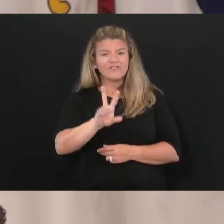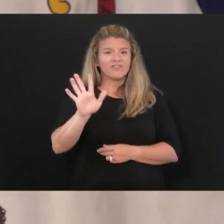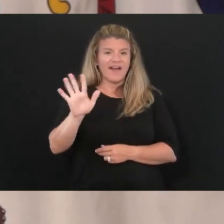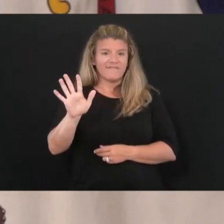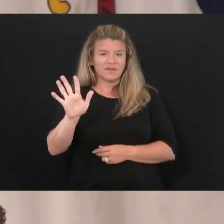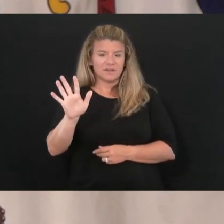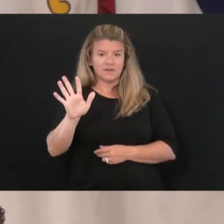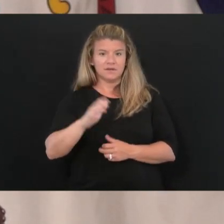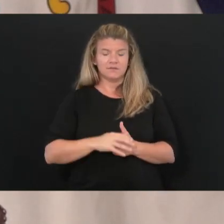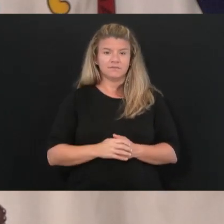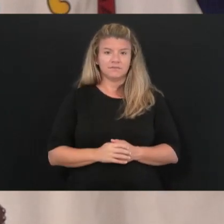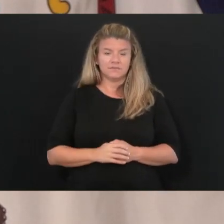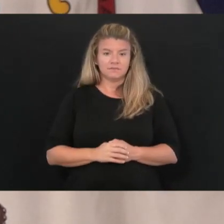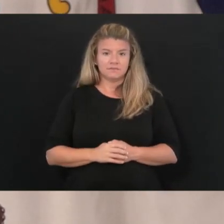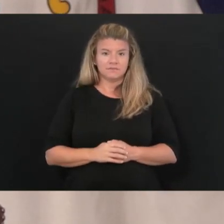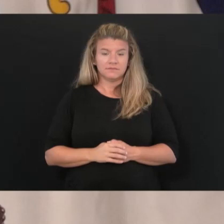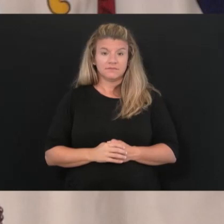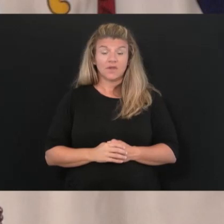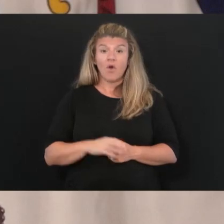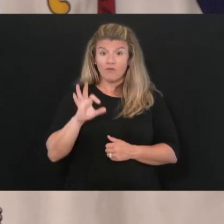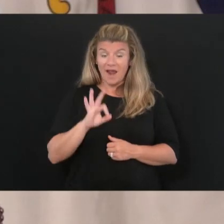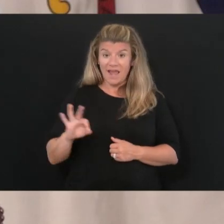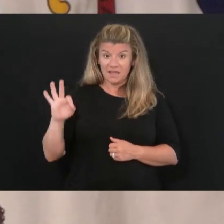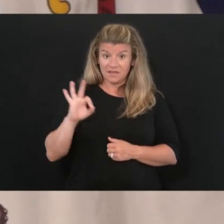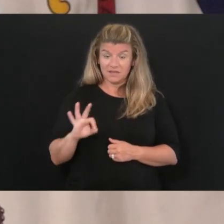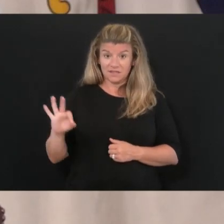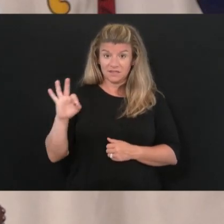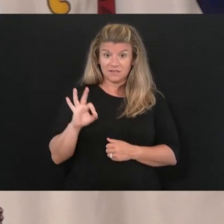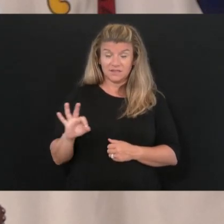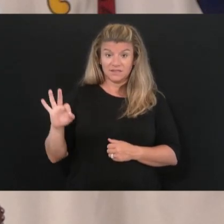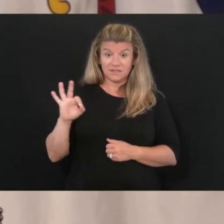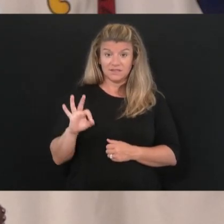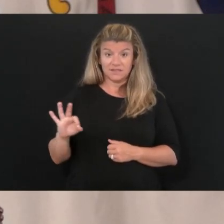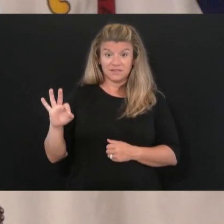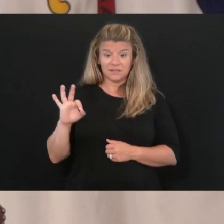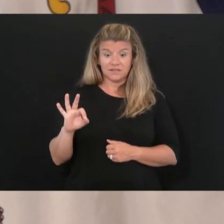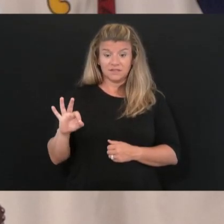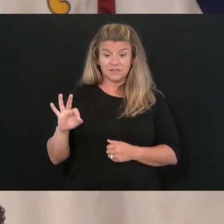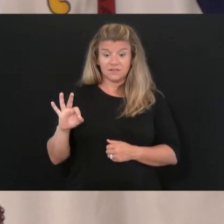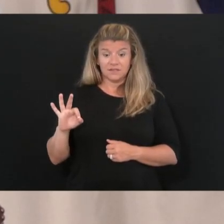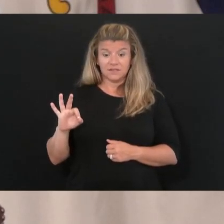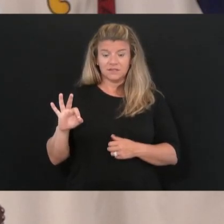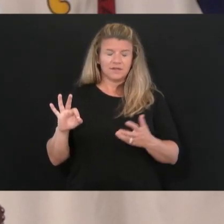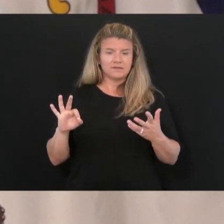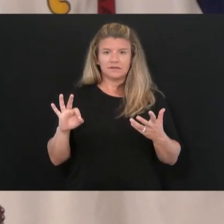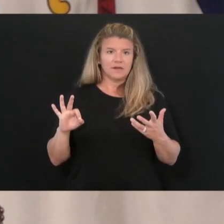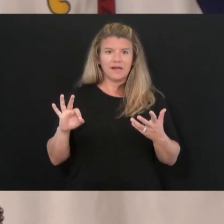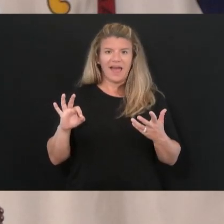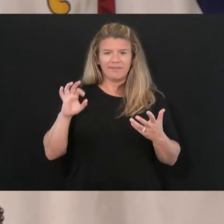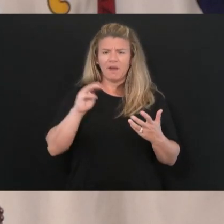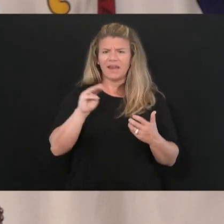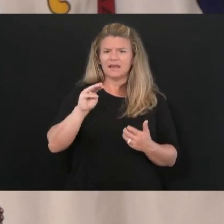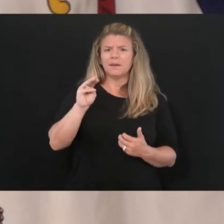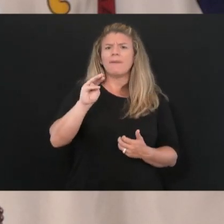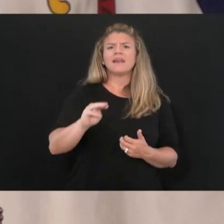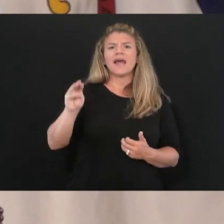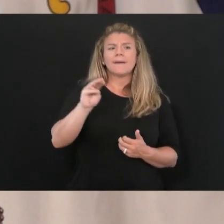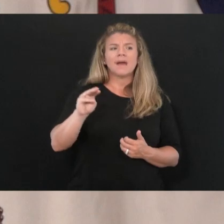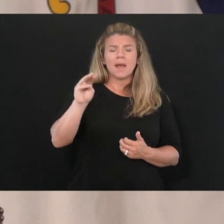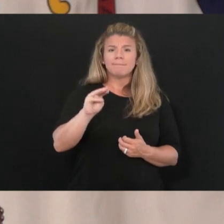5. On Friday, it's all going together now. On Monday,